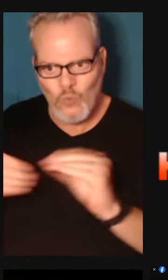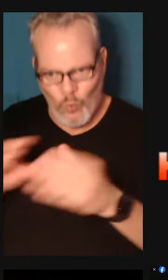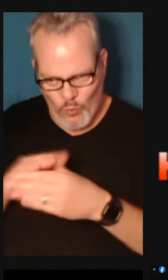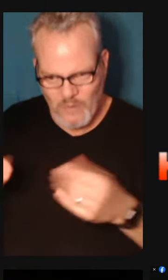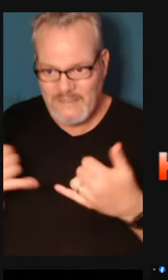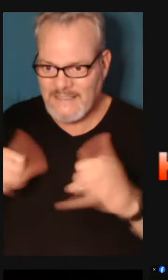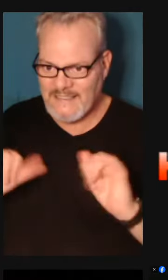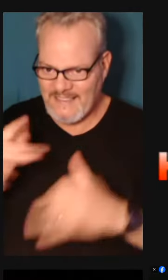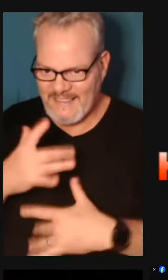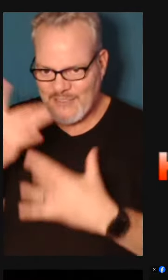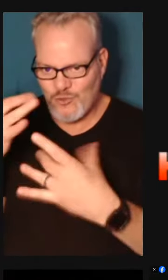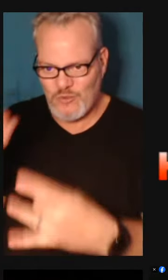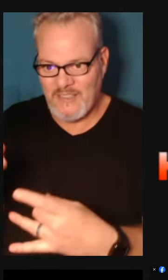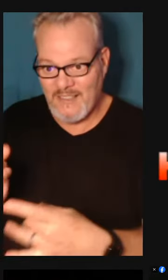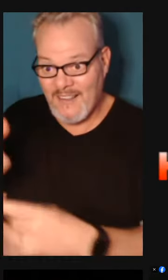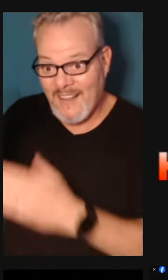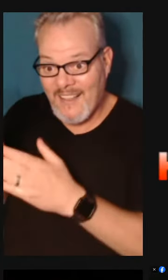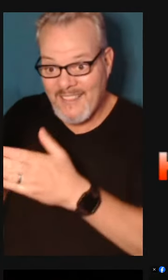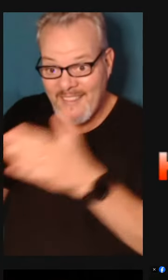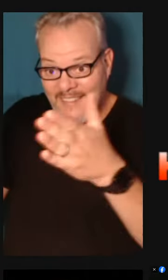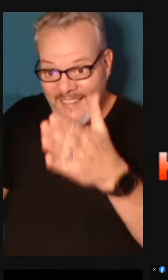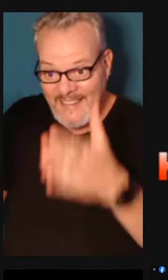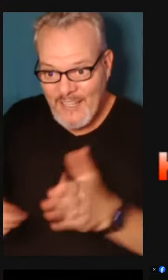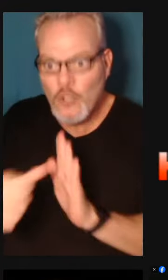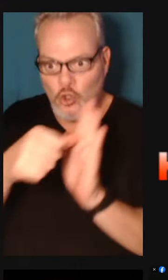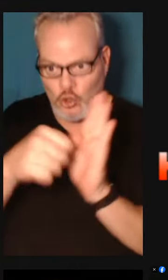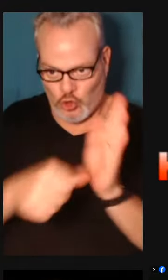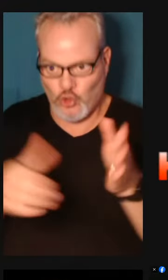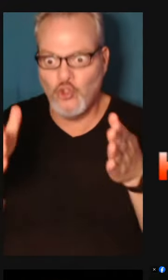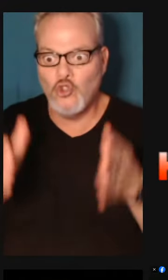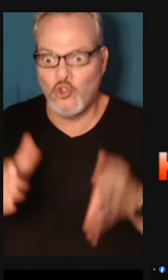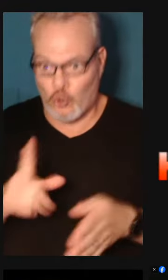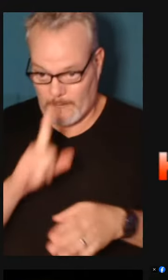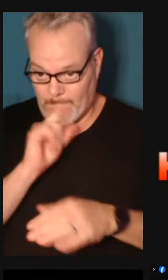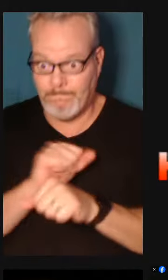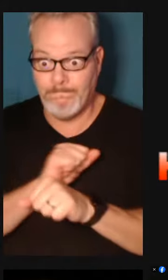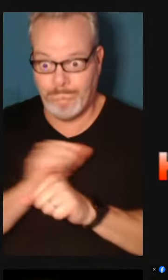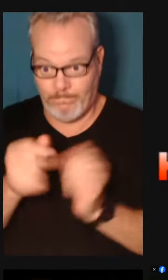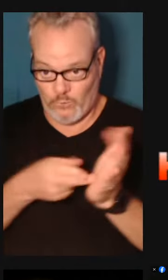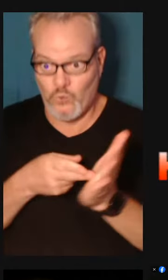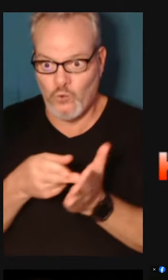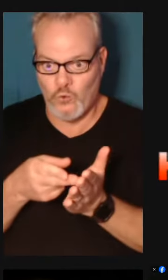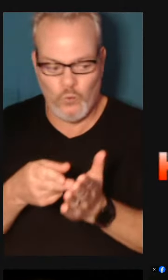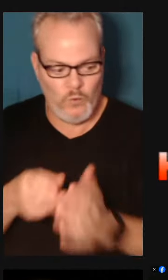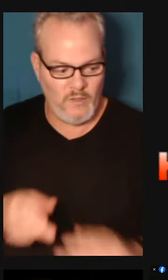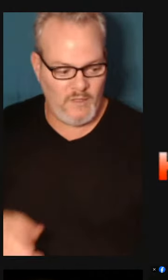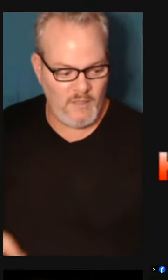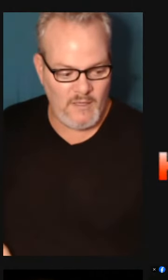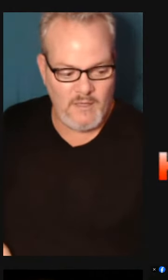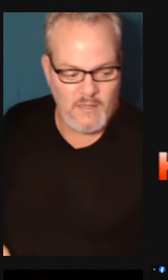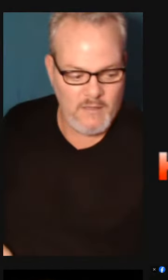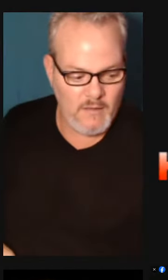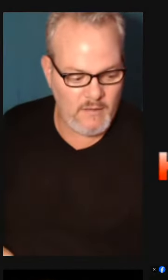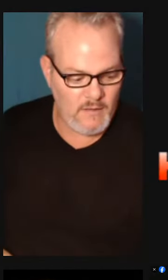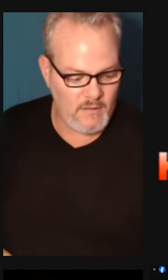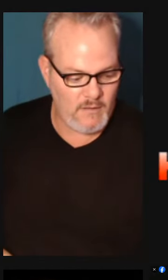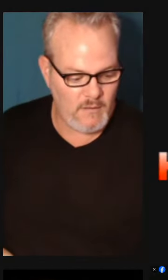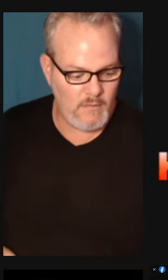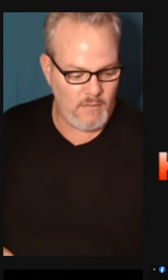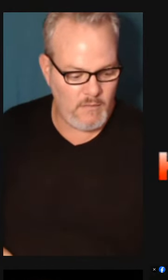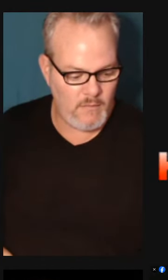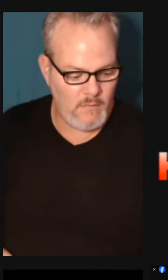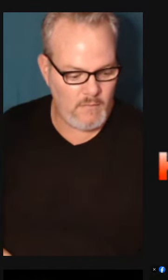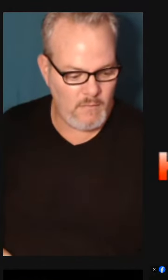So the scout leader was a surgeon. That's true. In fact, he was a surgeon who helped Jeff Judd after he fell in the lava